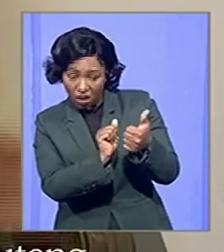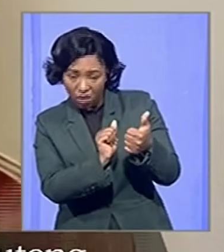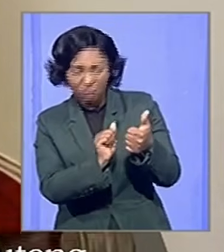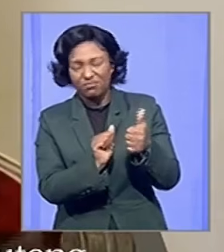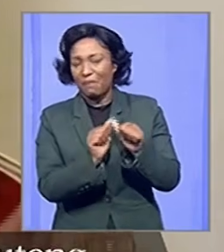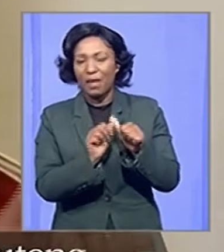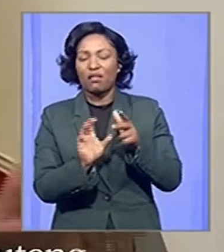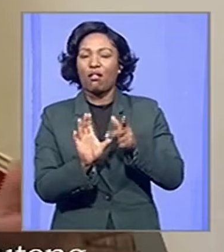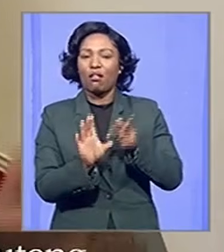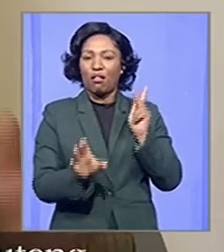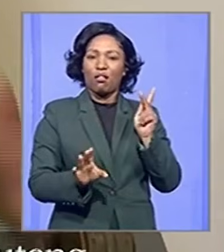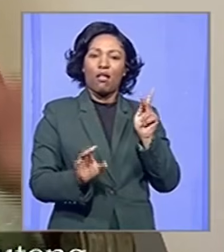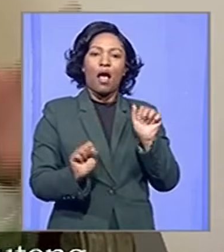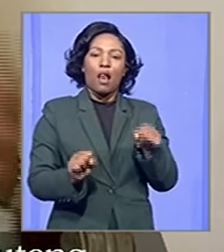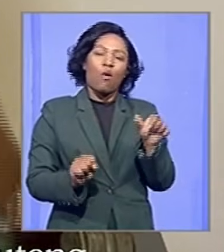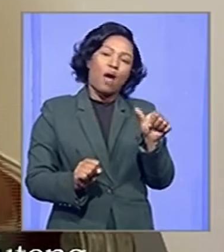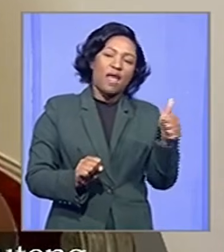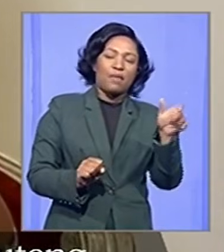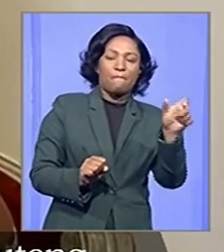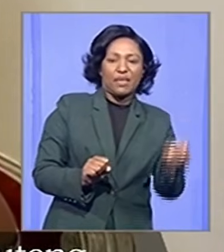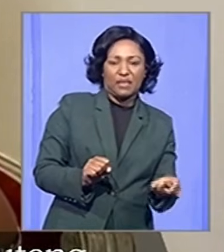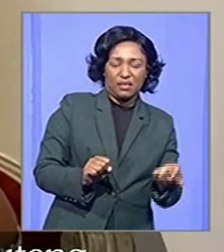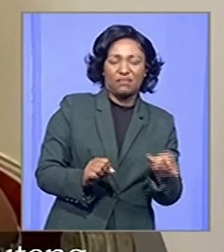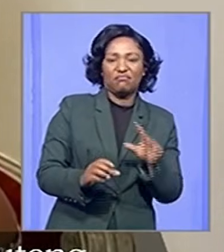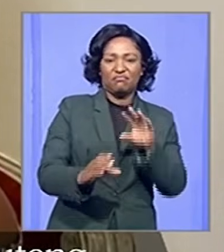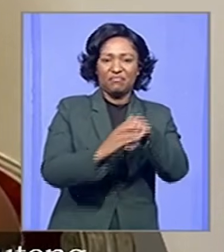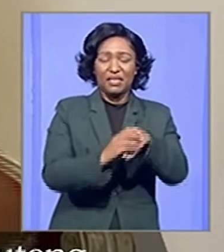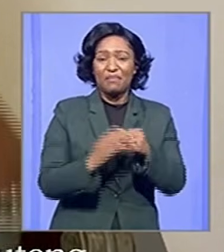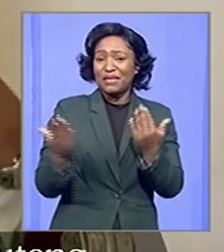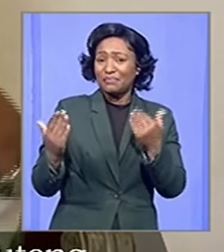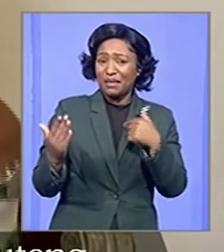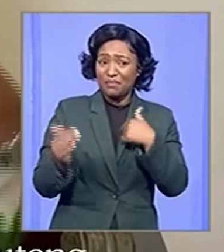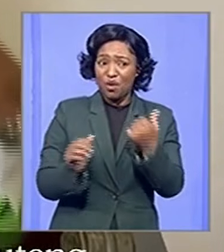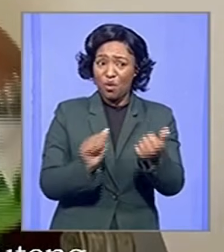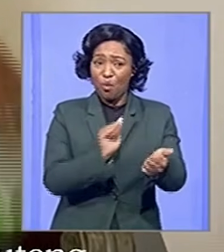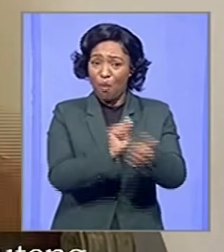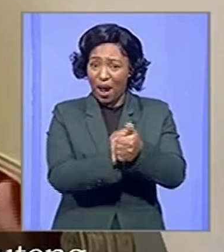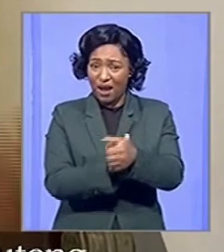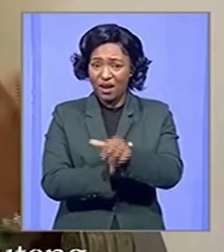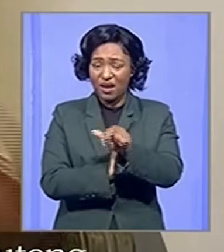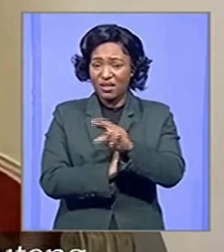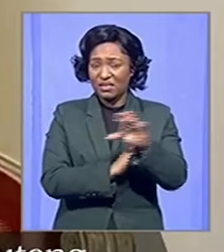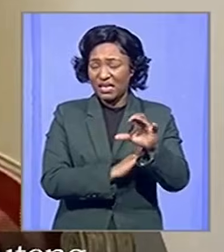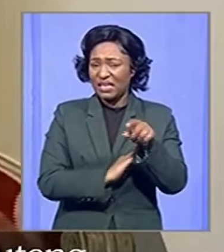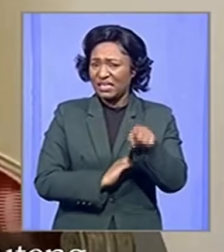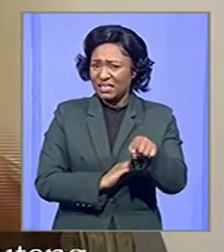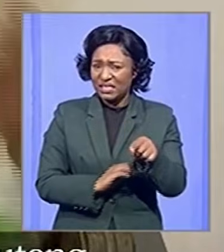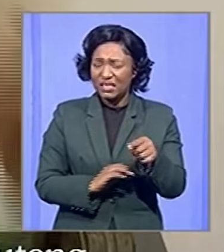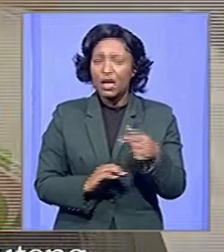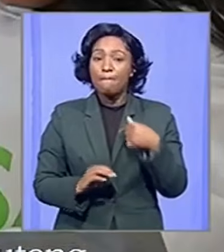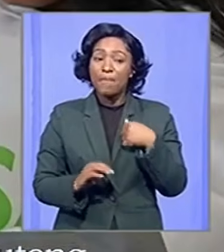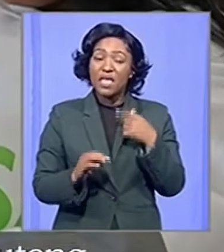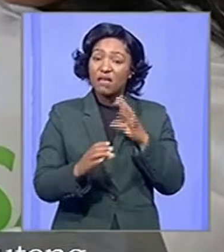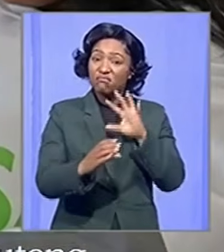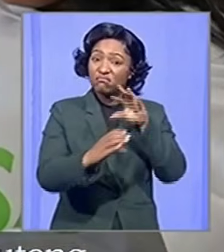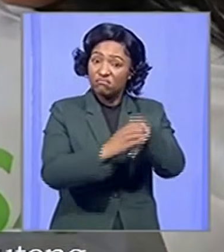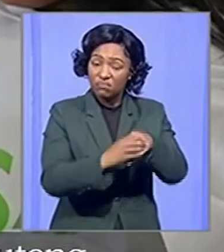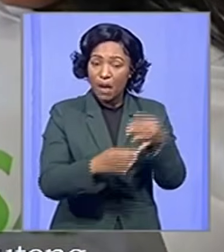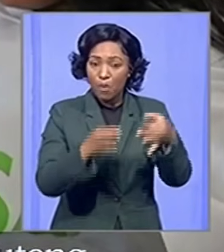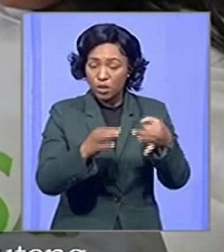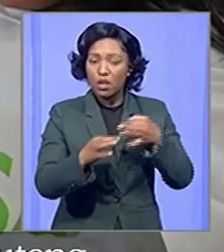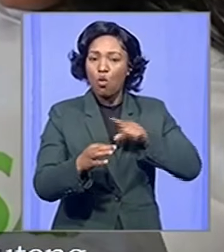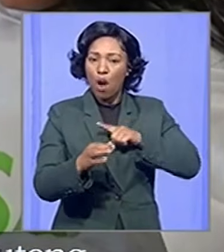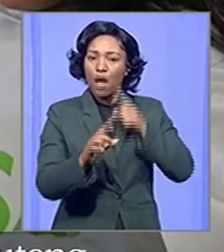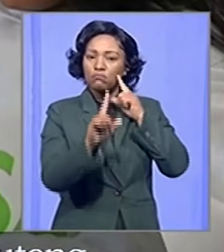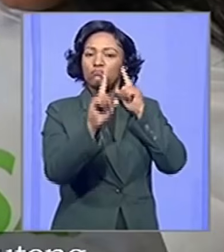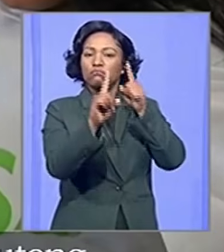allow someone else to run, because I can't be expected to work with the ANC who are committed. I went into politics to remove them. Mashaba